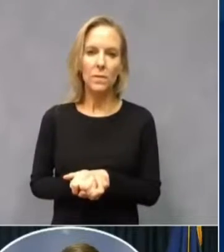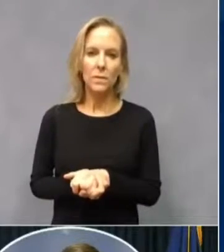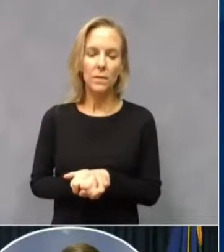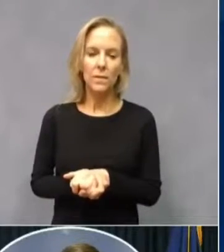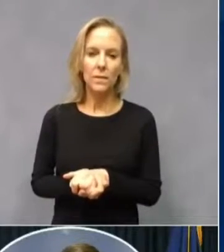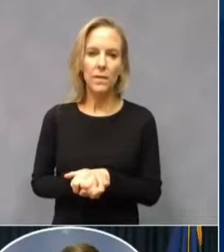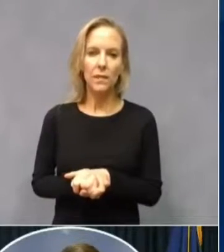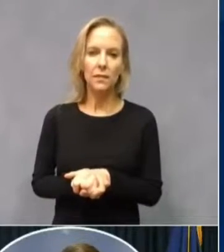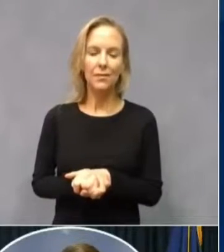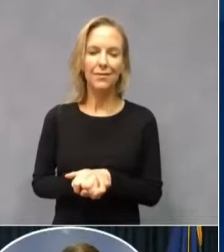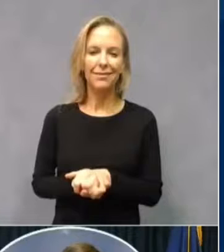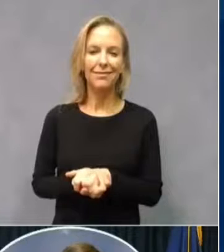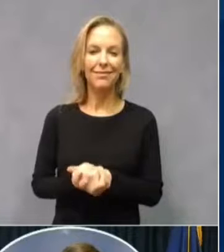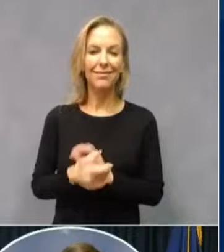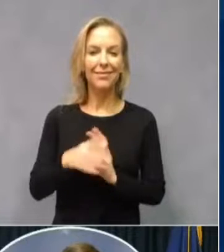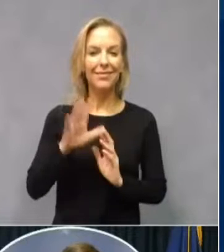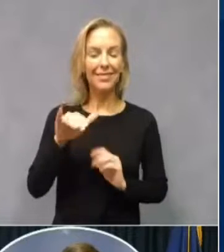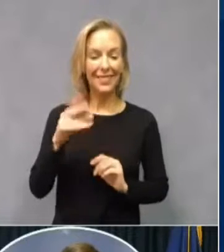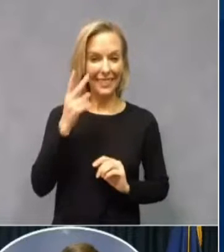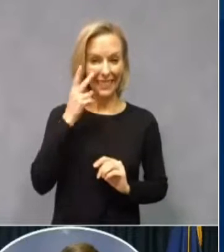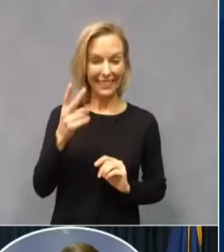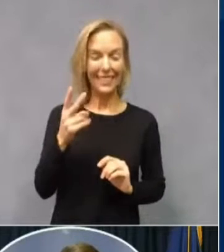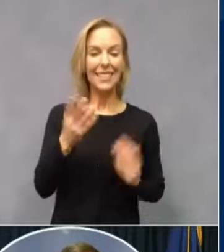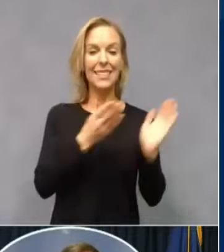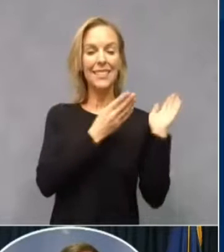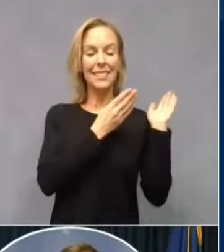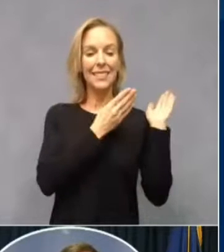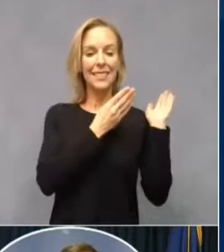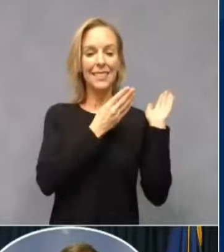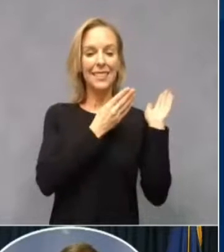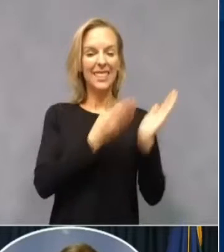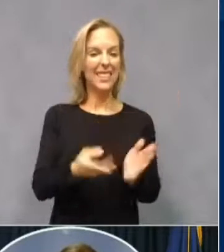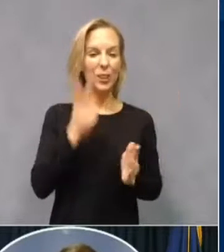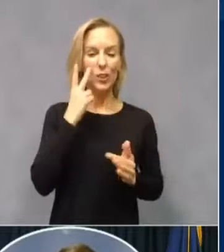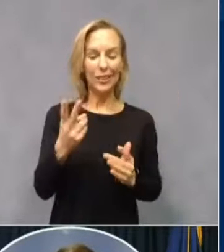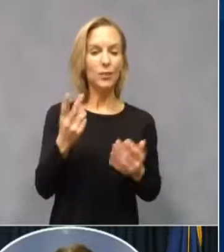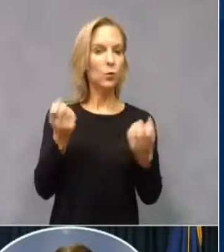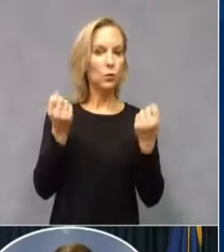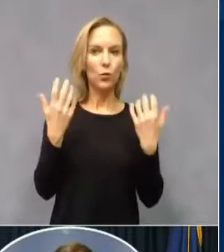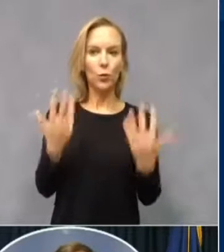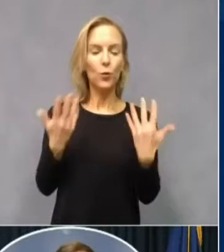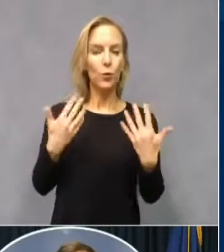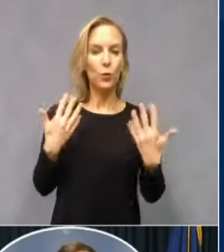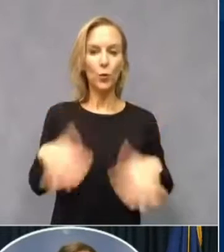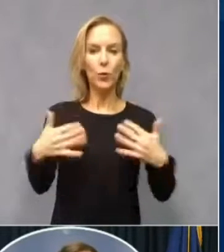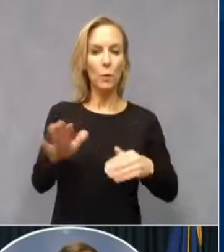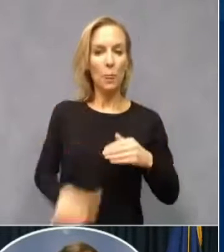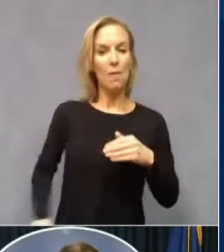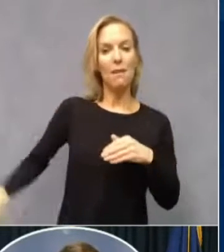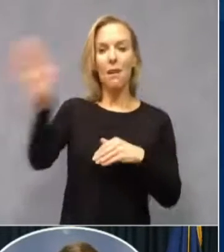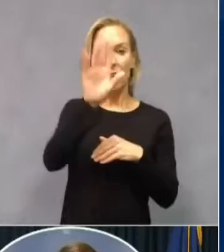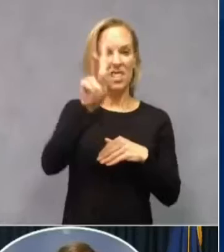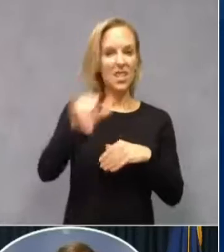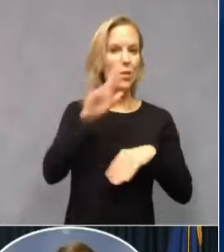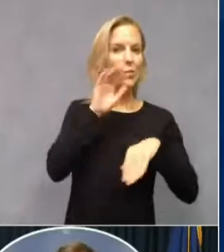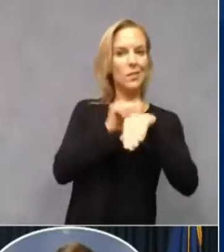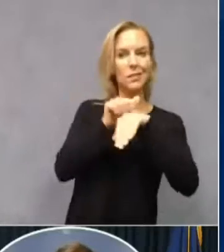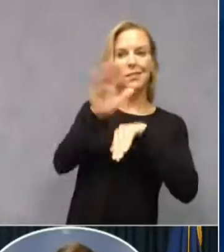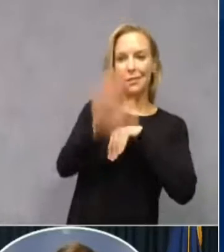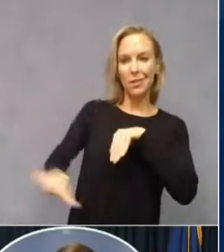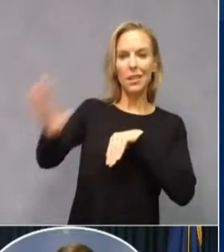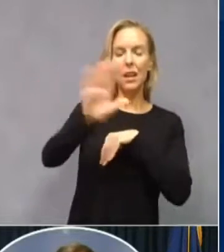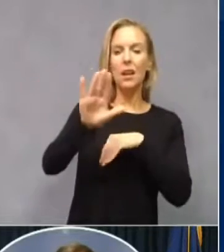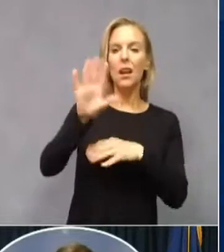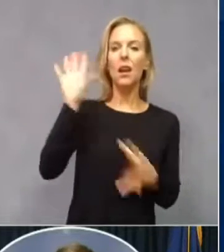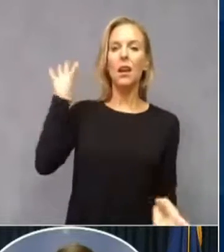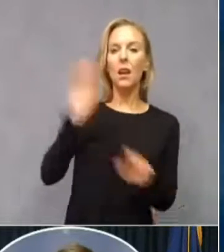Remember, we've seen these shipments all across Kentucky. We will, at the end of tomorrow, all 11 initial facilities